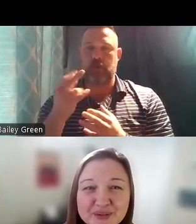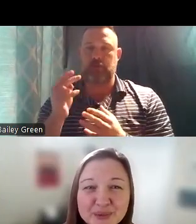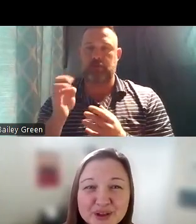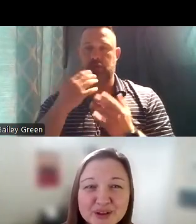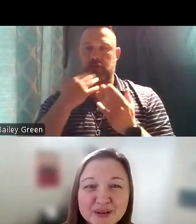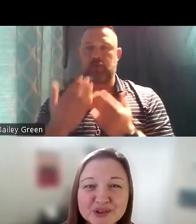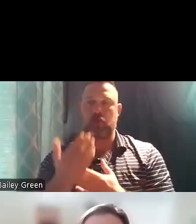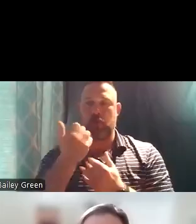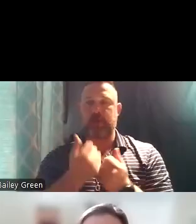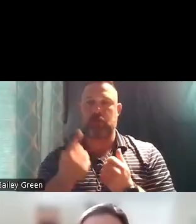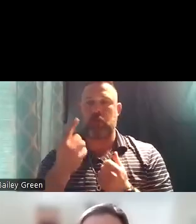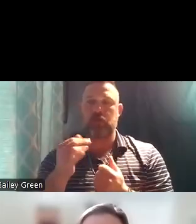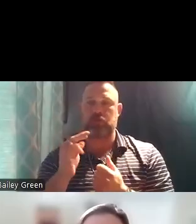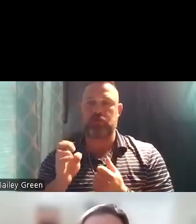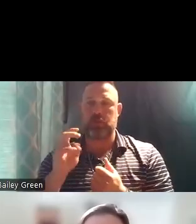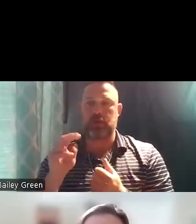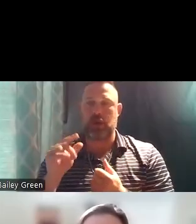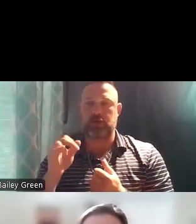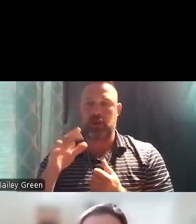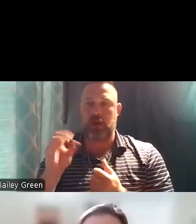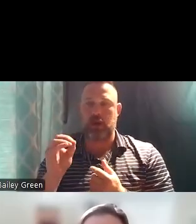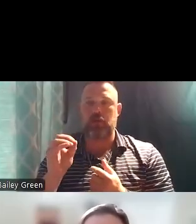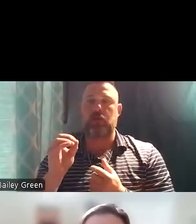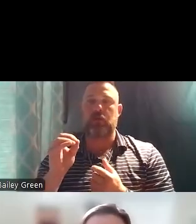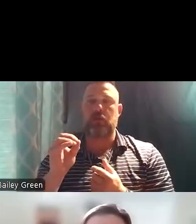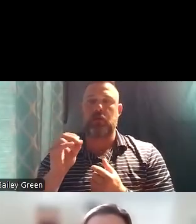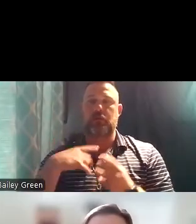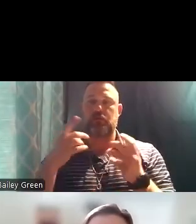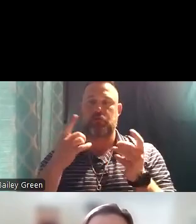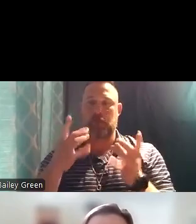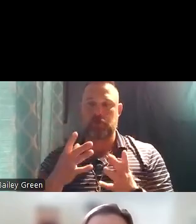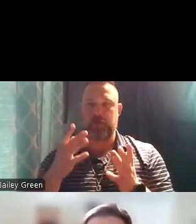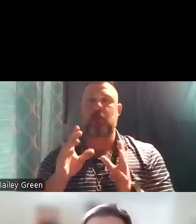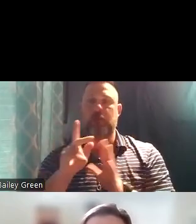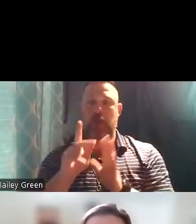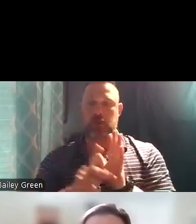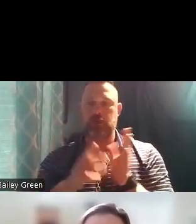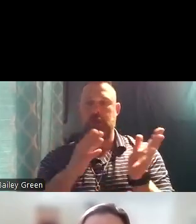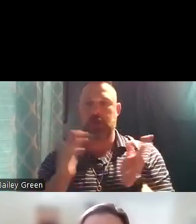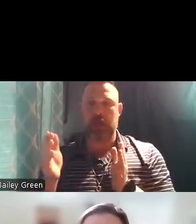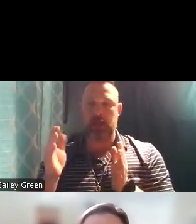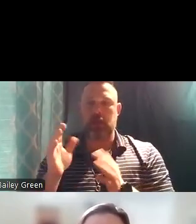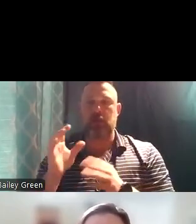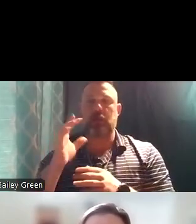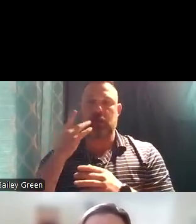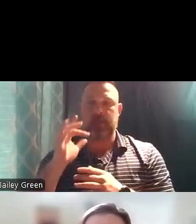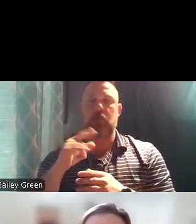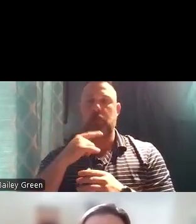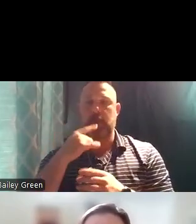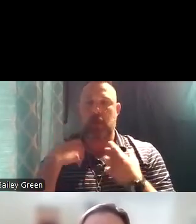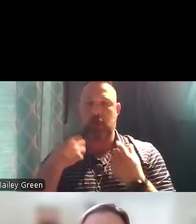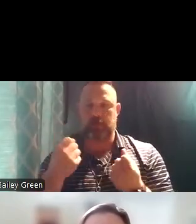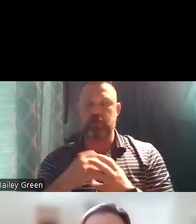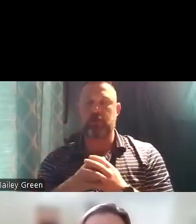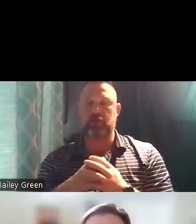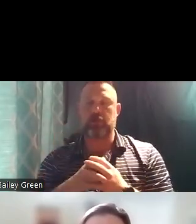morning, everyone. I'm Julie Nagasako. I'm the Deputy Director of our Office of Policy and Planning at the California Department of Public Health,